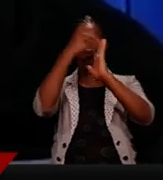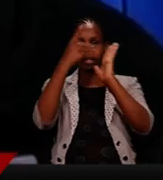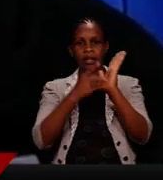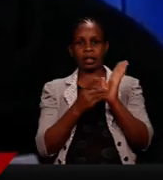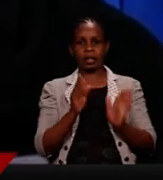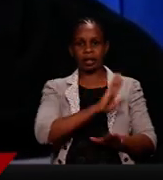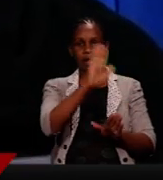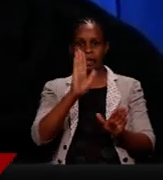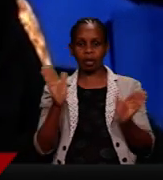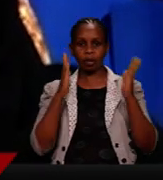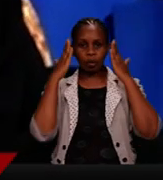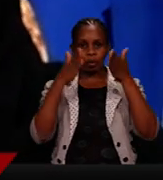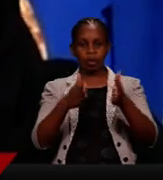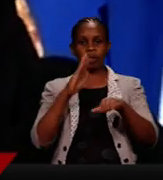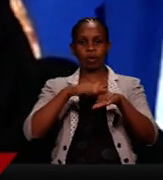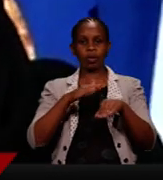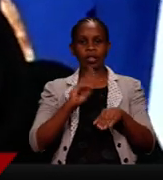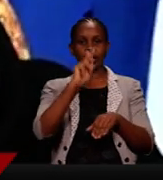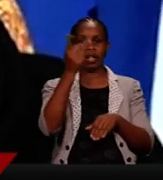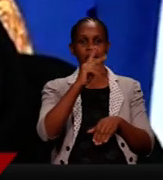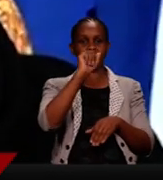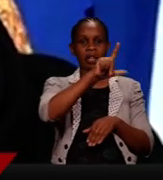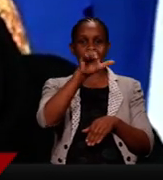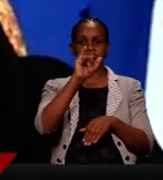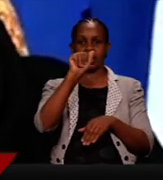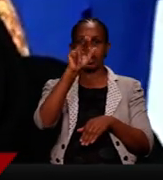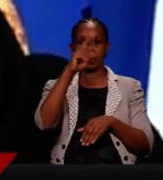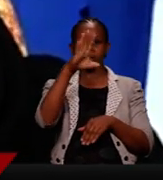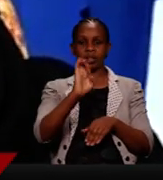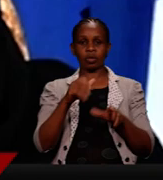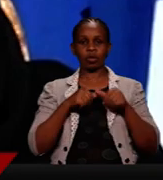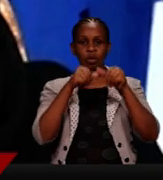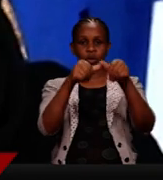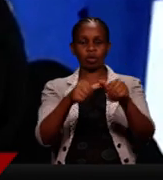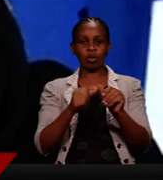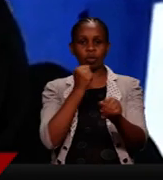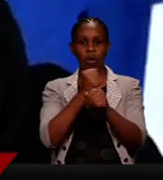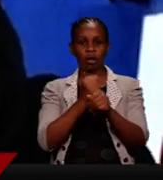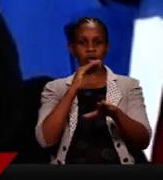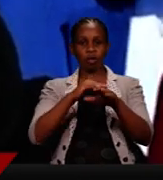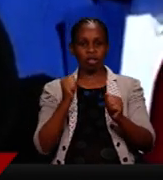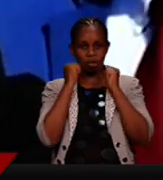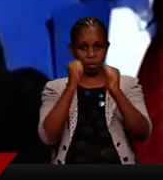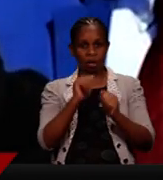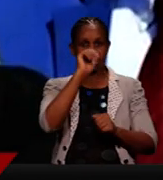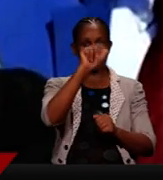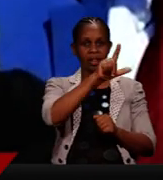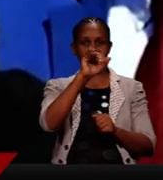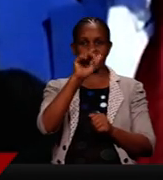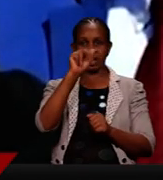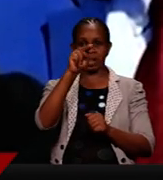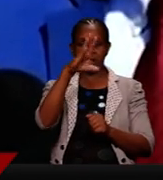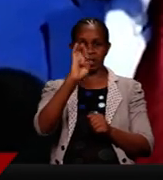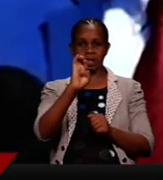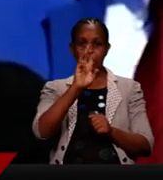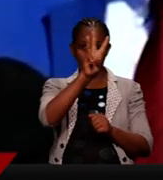Democratic movement reiterates its commitment on One Kenya Alliance and will continue working towards the strengthening of the